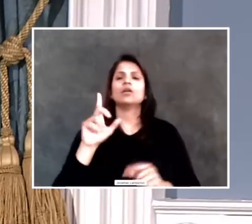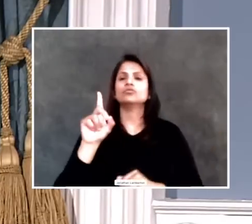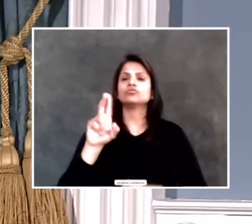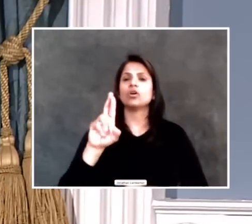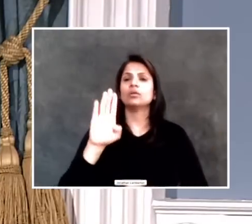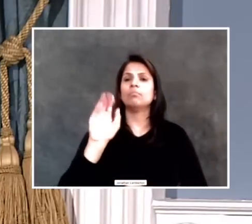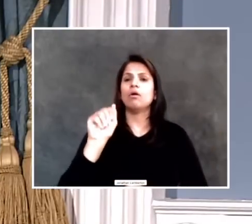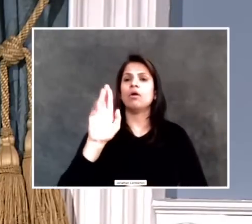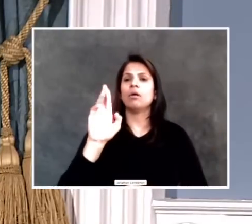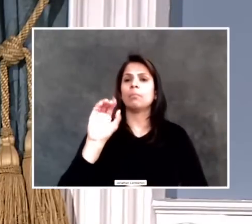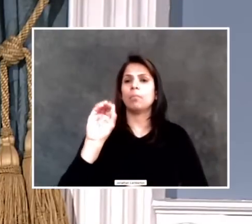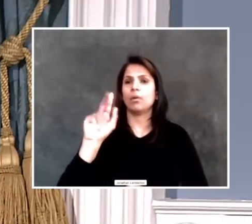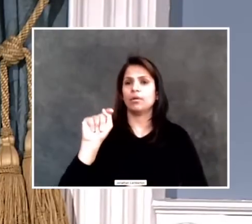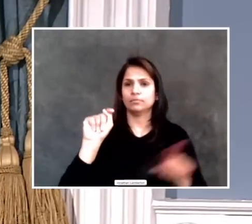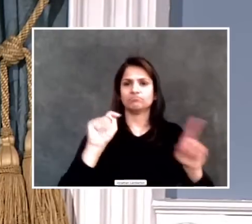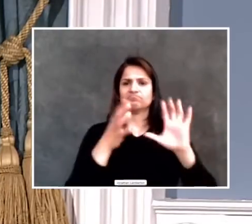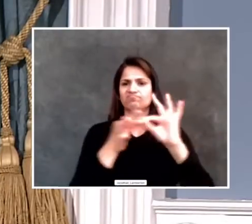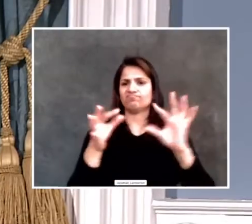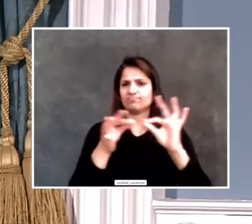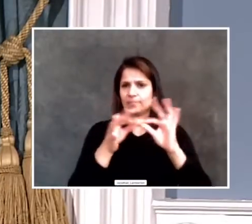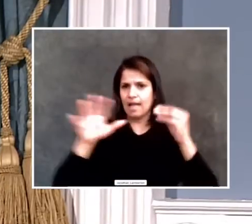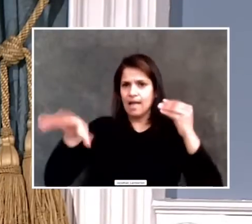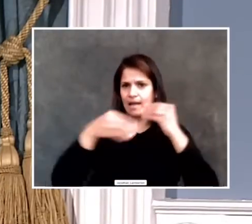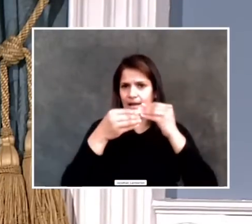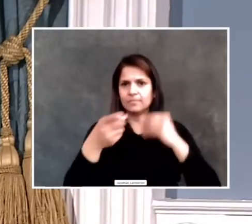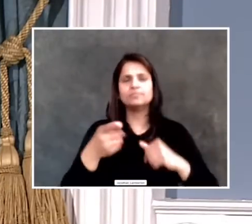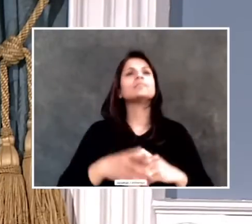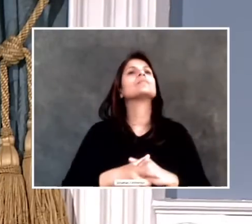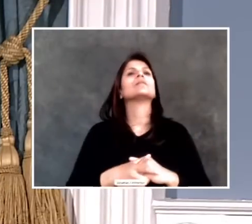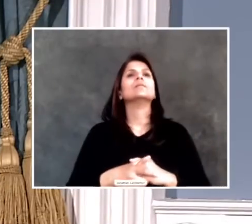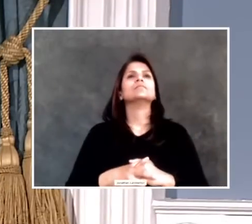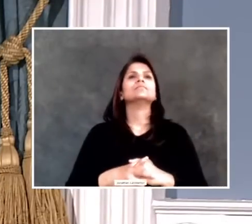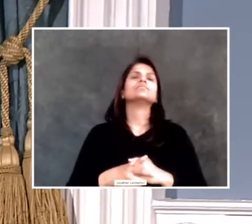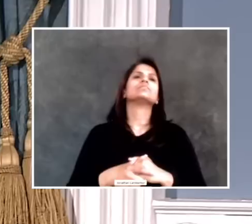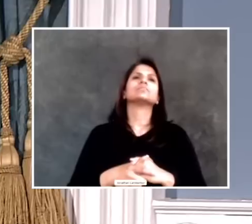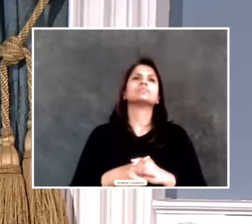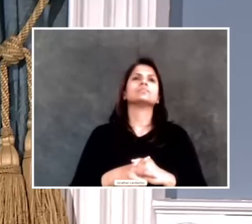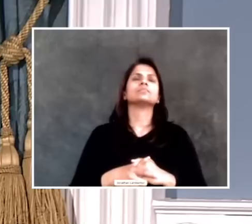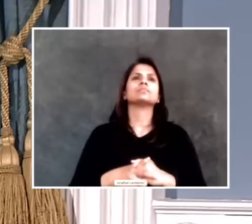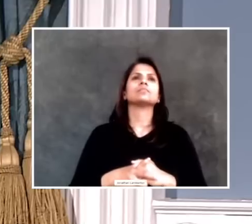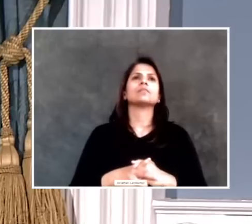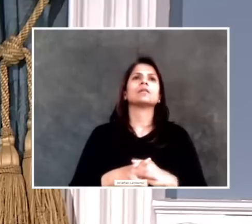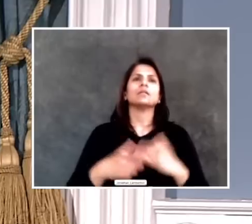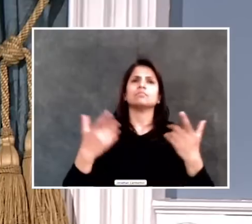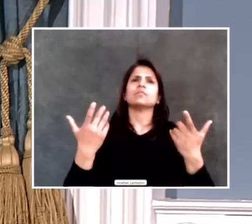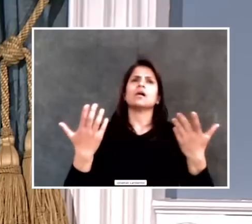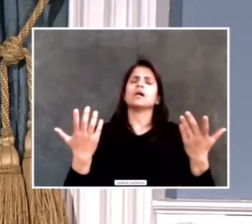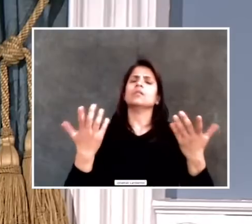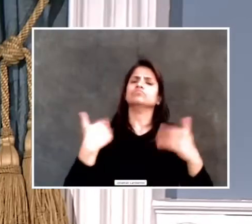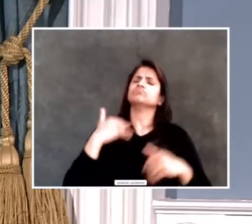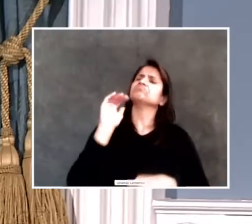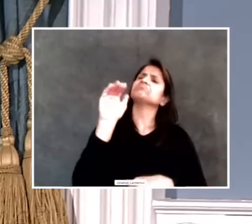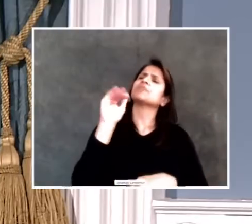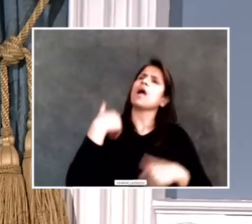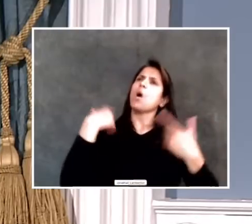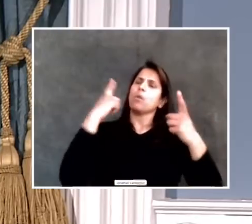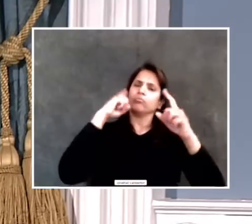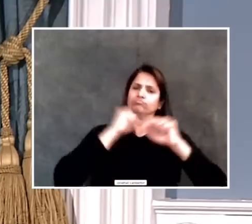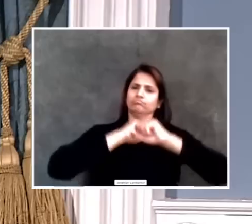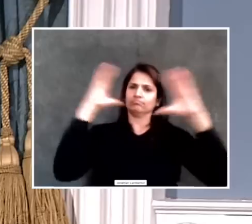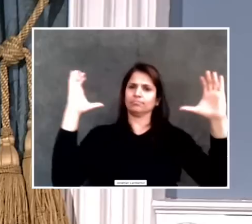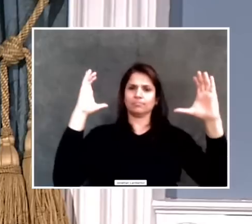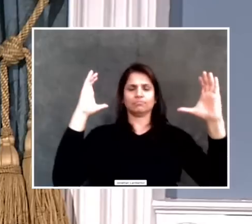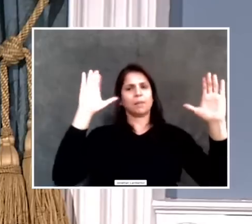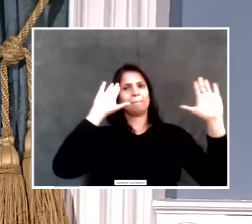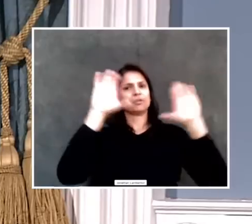you envision the curve of this epidemic as a rough bell-shaped curve, the utility of